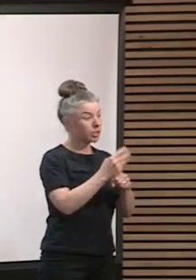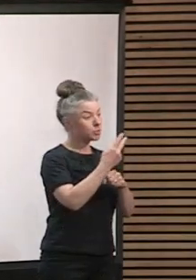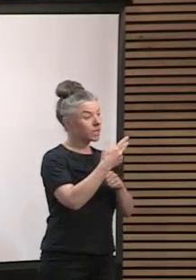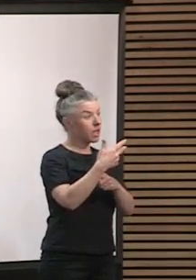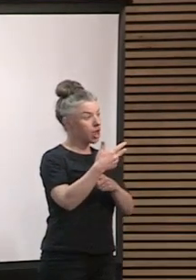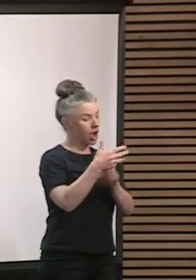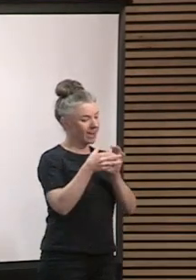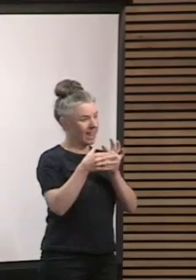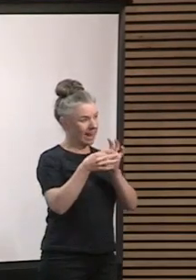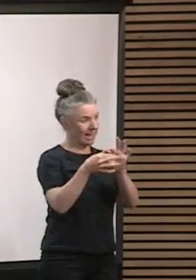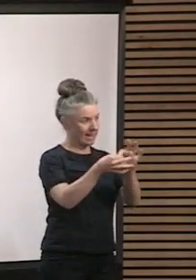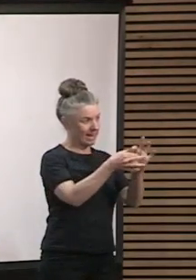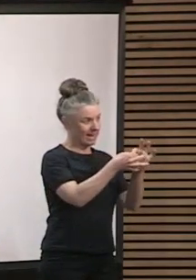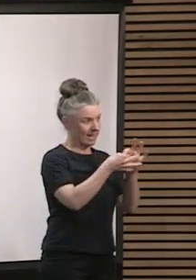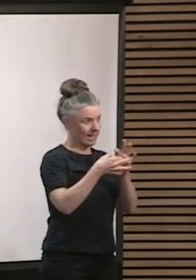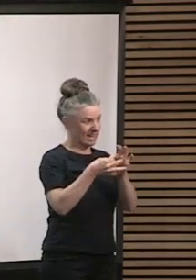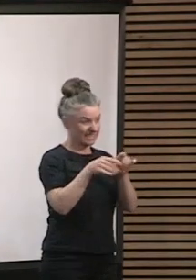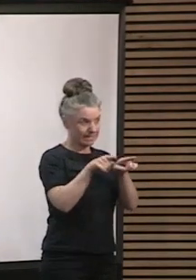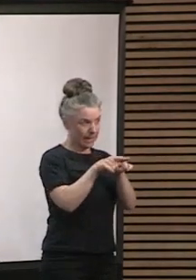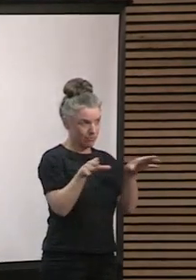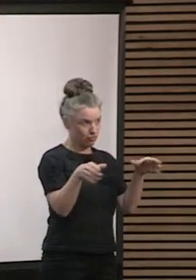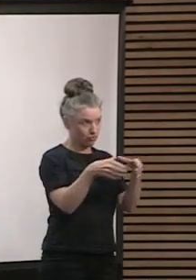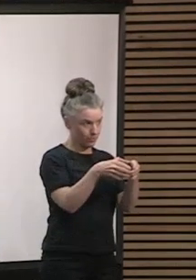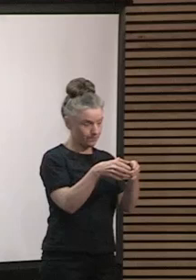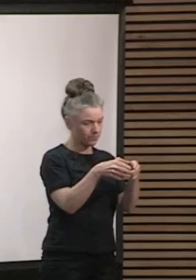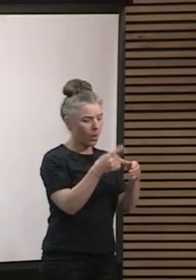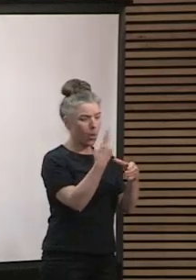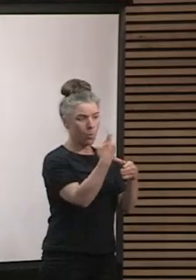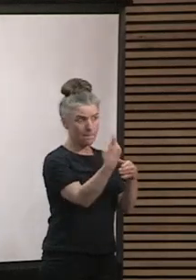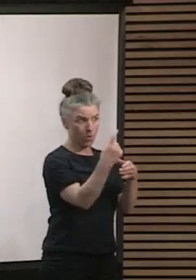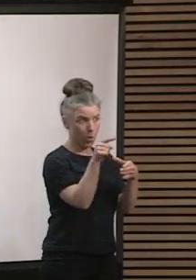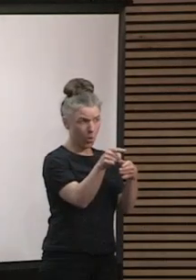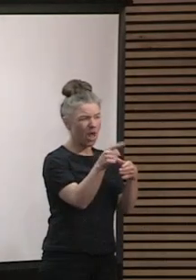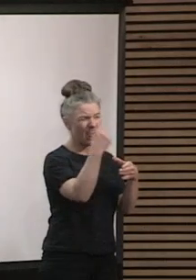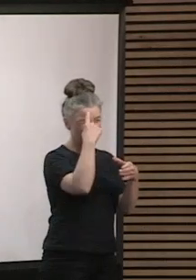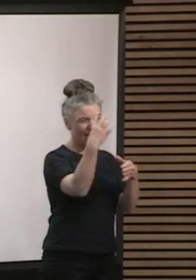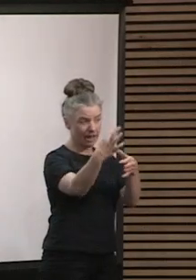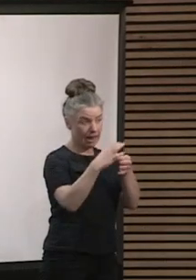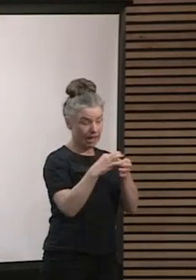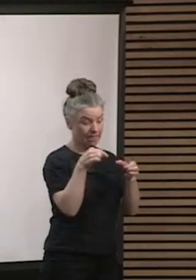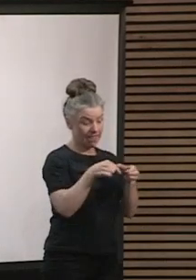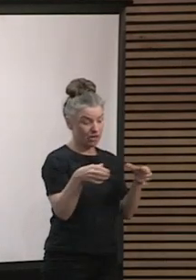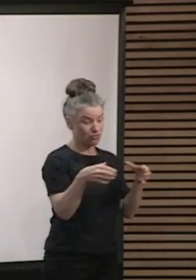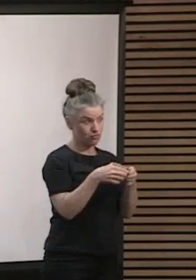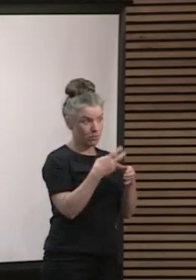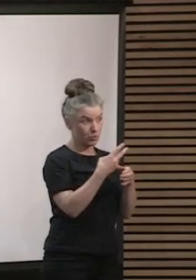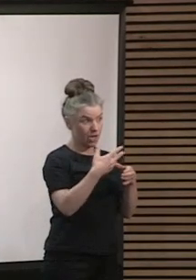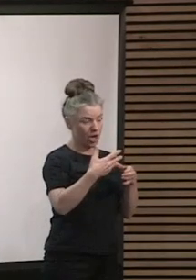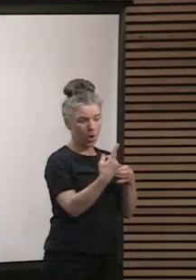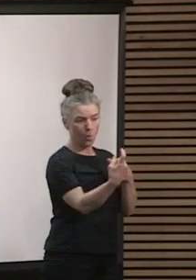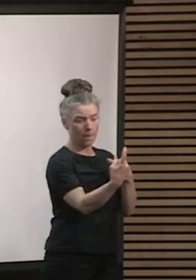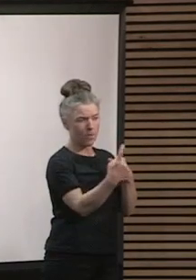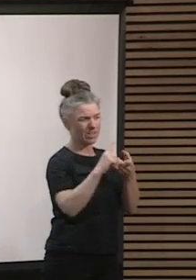one cluster centred in Auckland. One other case that is likely linked to the cluster is still